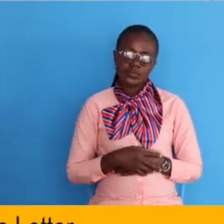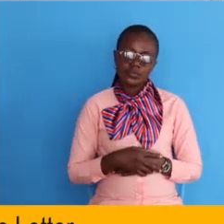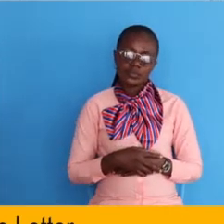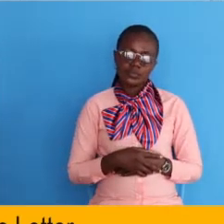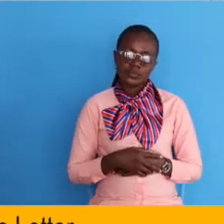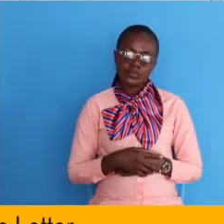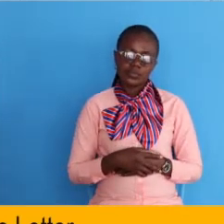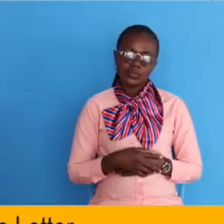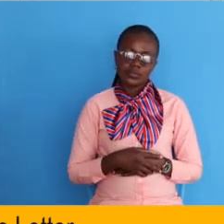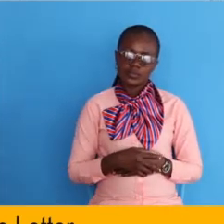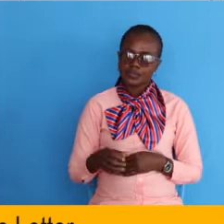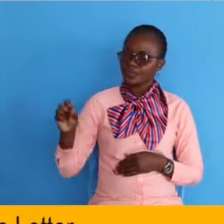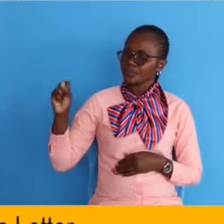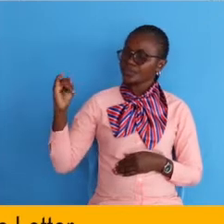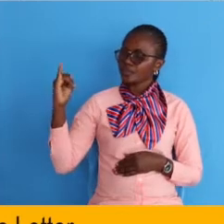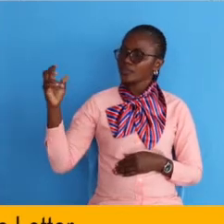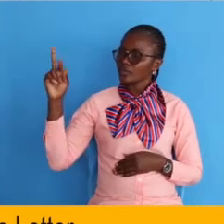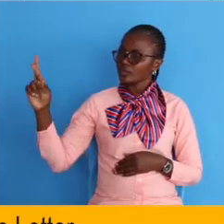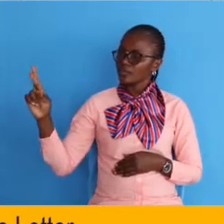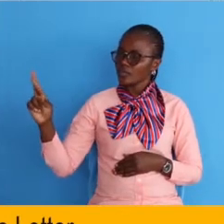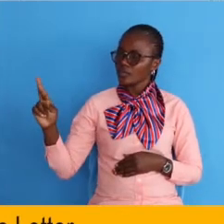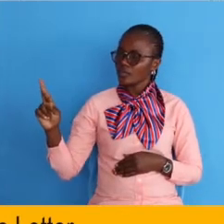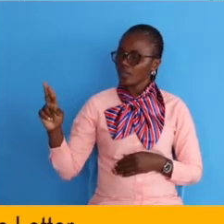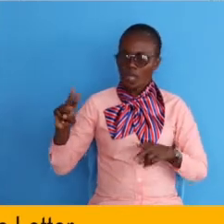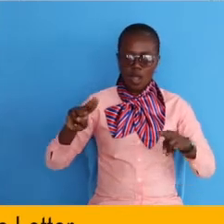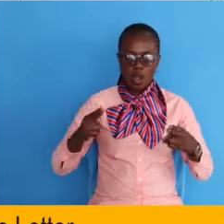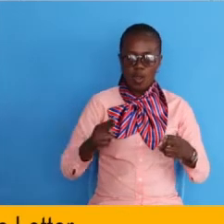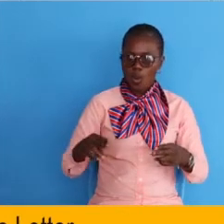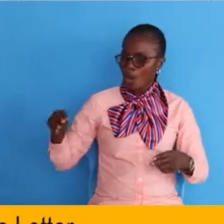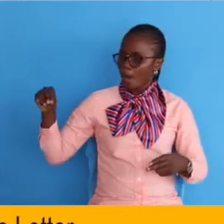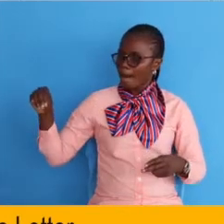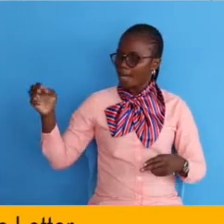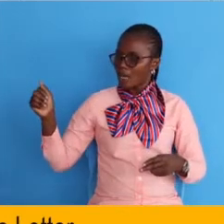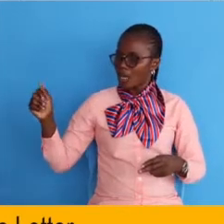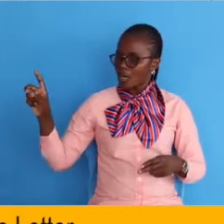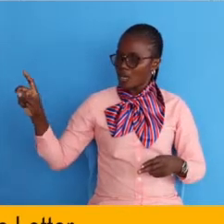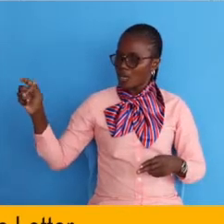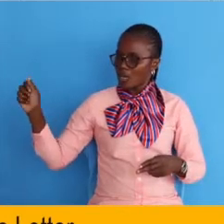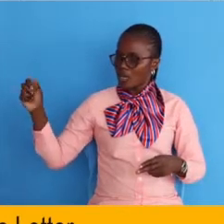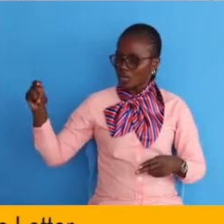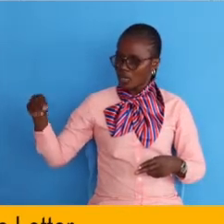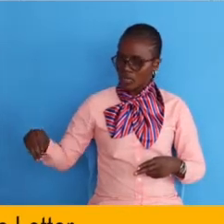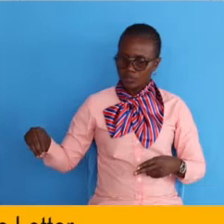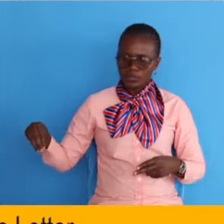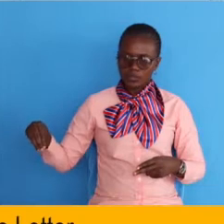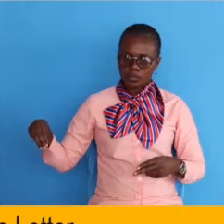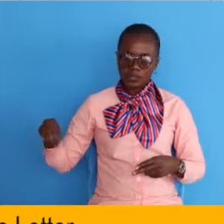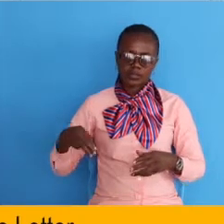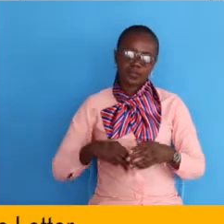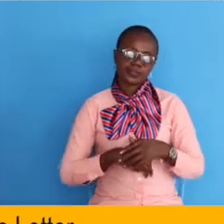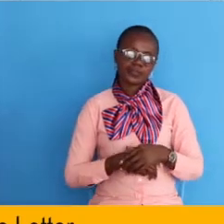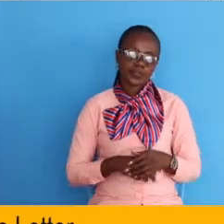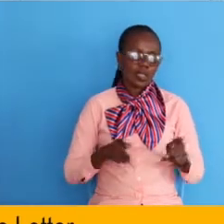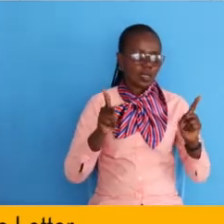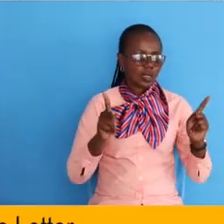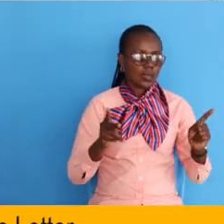This is what and how we used to greet. We make it very formal, and especially if you don't know the person